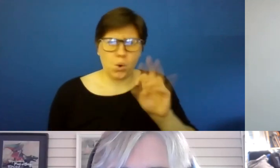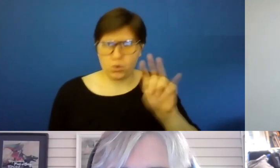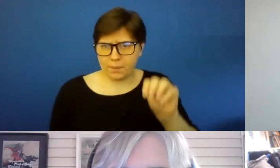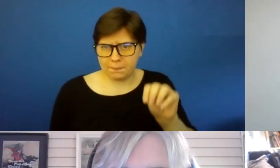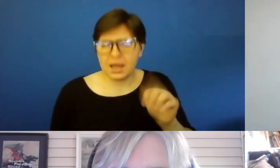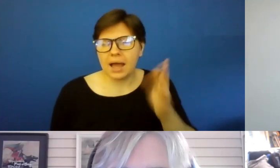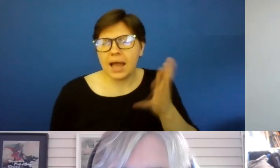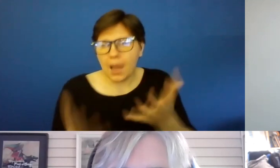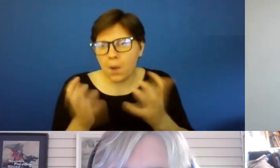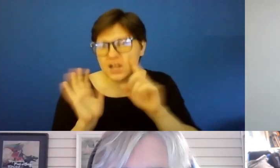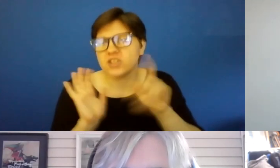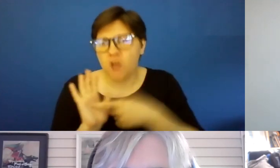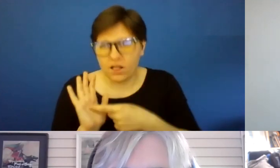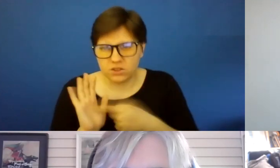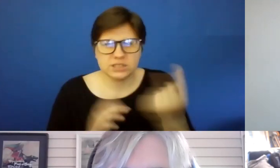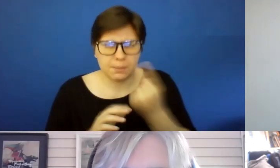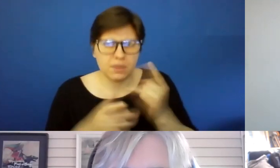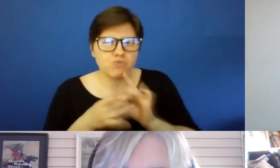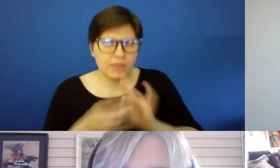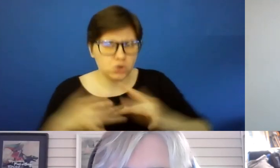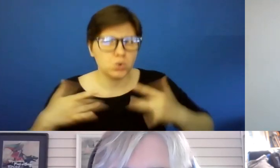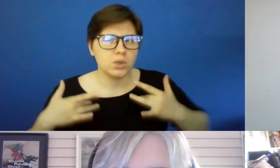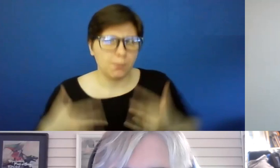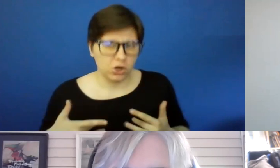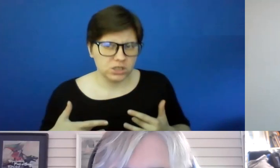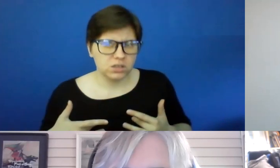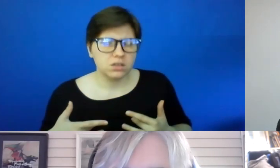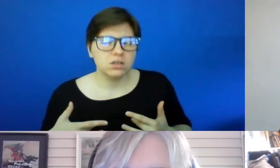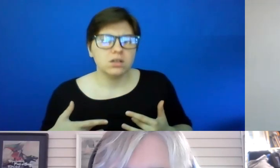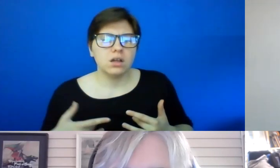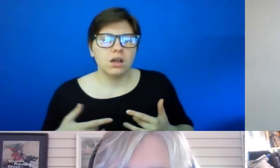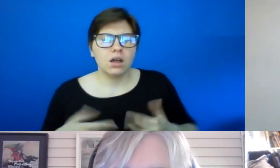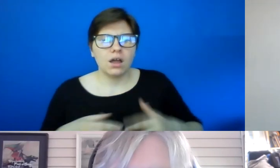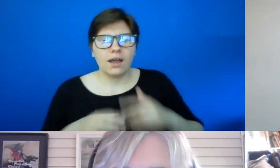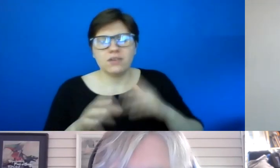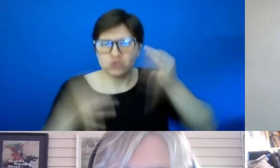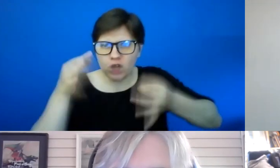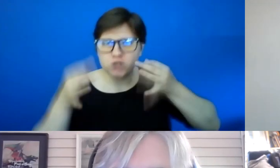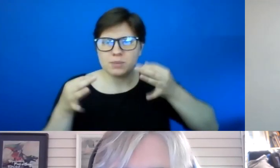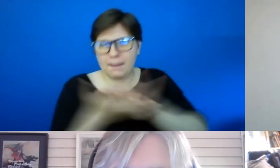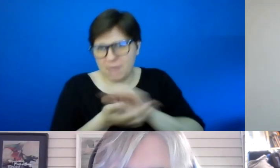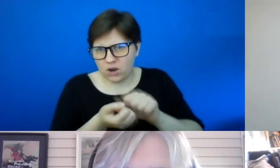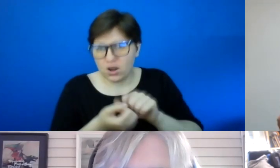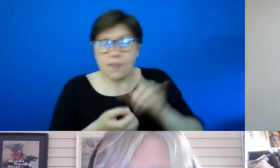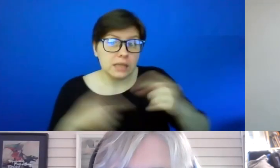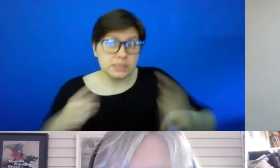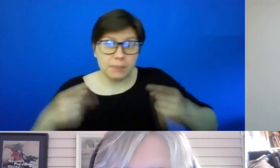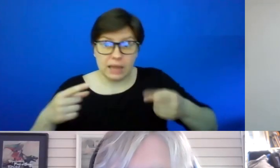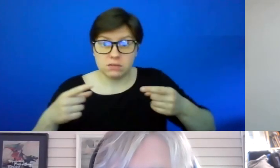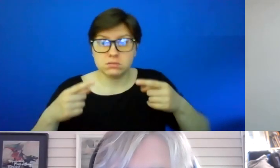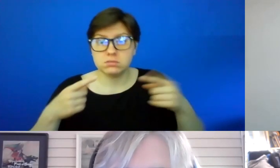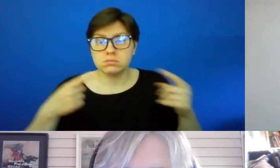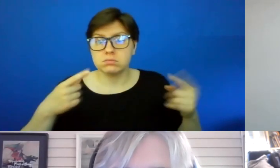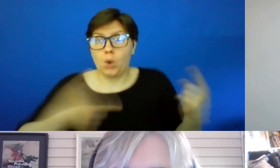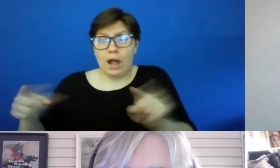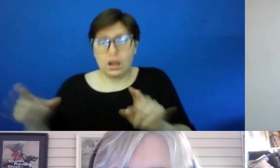just acknowledge one thing about the depression and impaired psychiatric judgment, because this is a debate that's going on, and so I just want